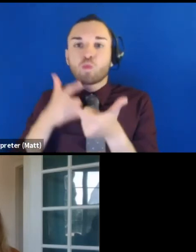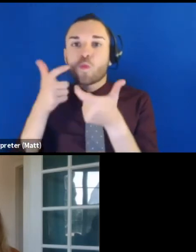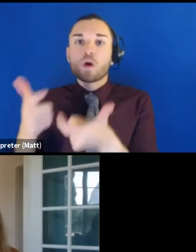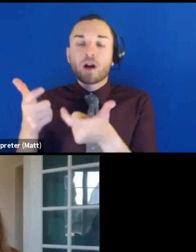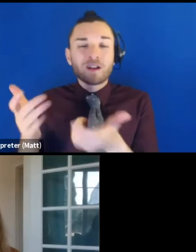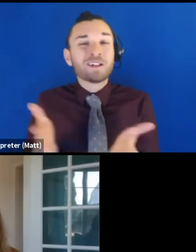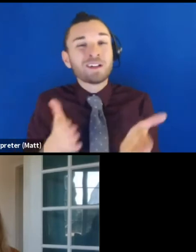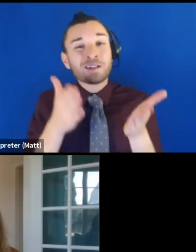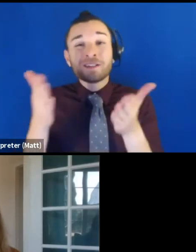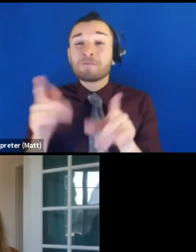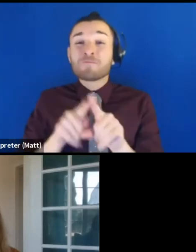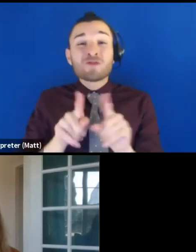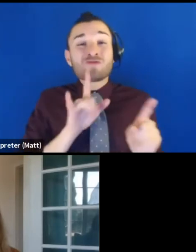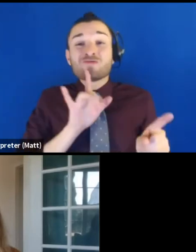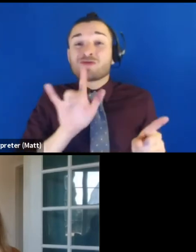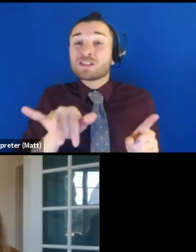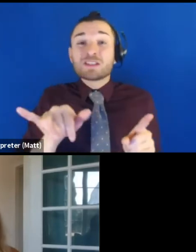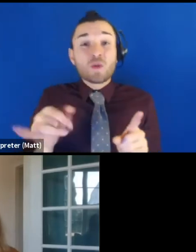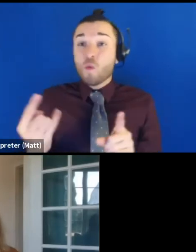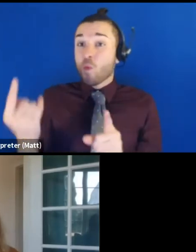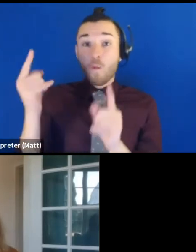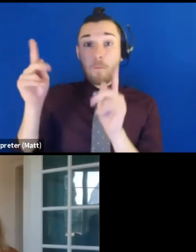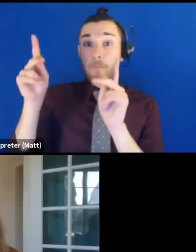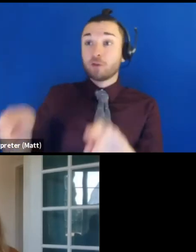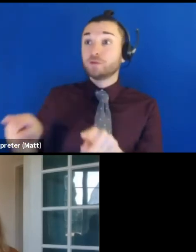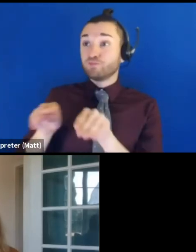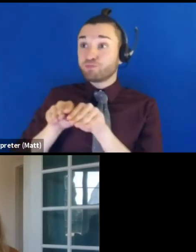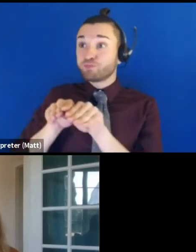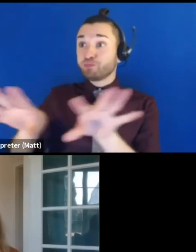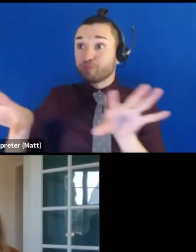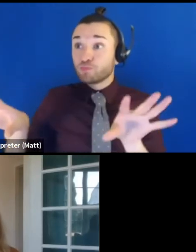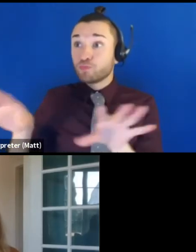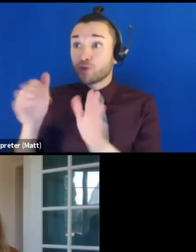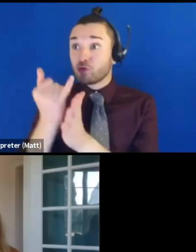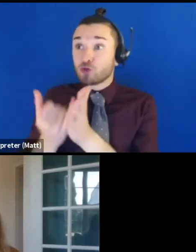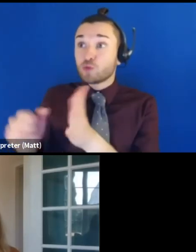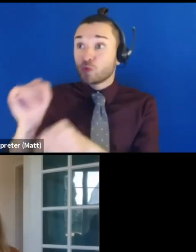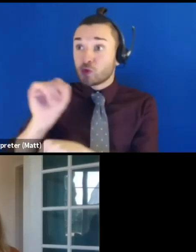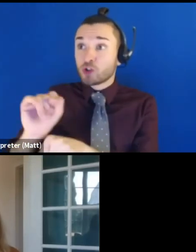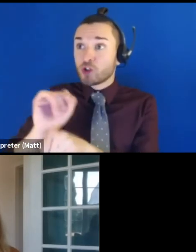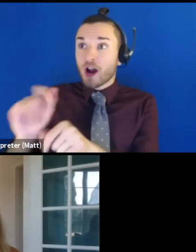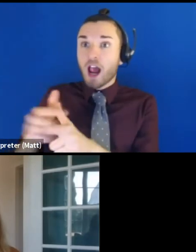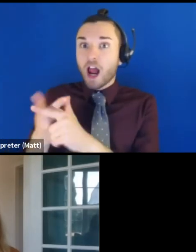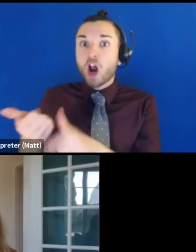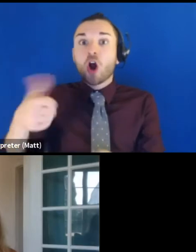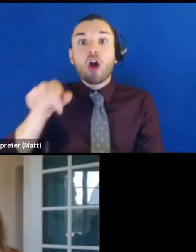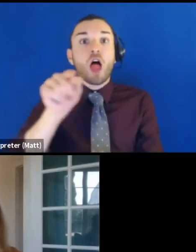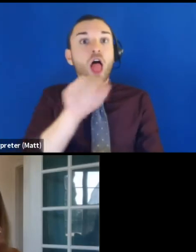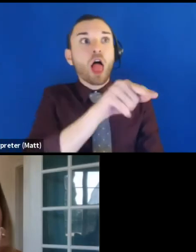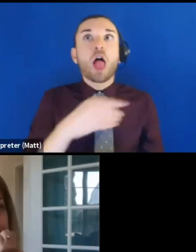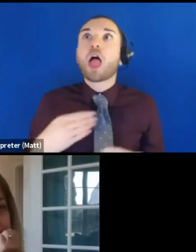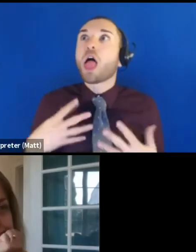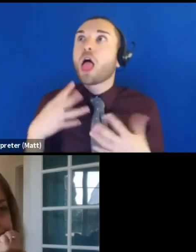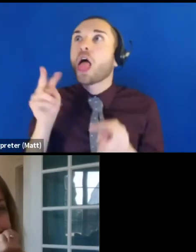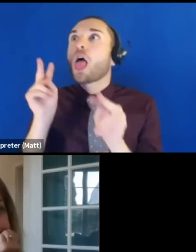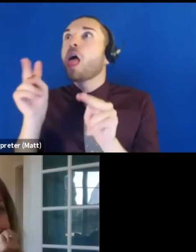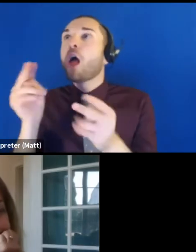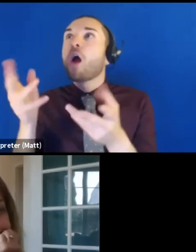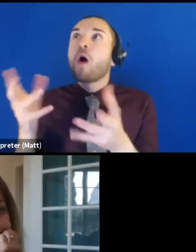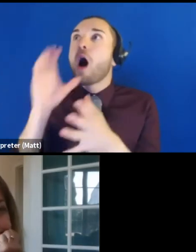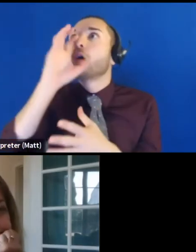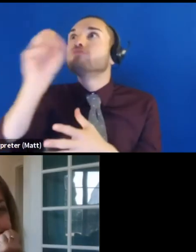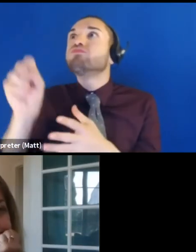person makes something and it inspires other people. And this is a longer conversation, but I think that there are times that people